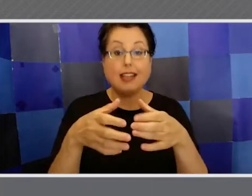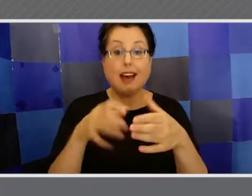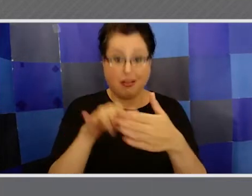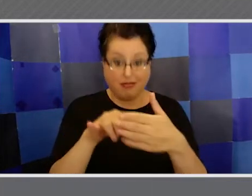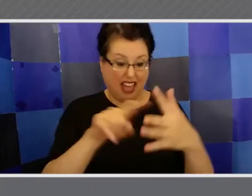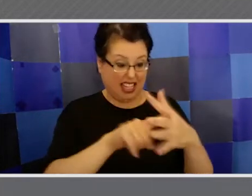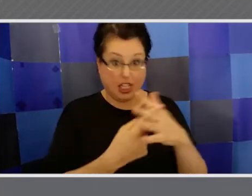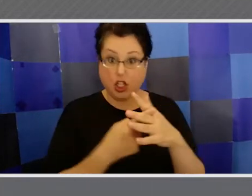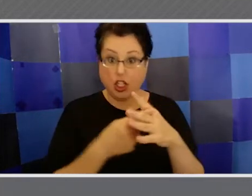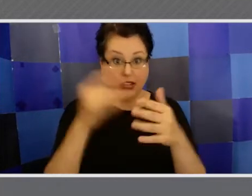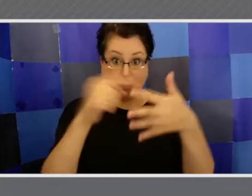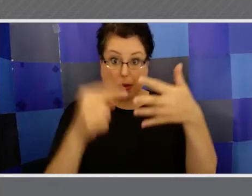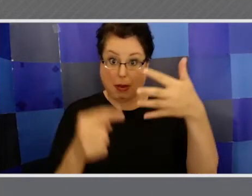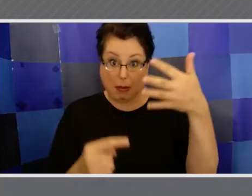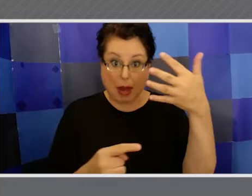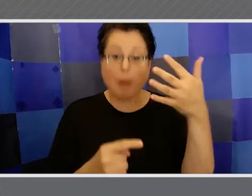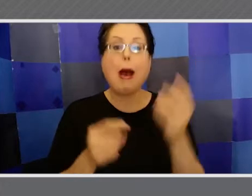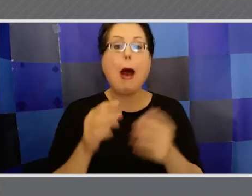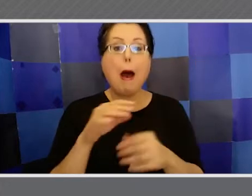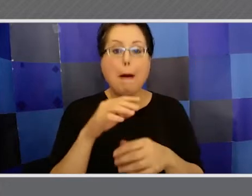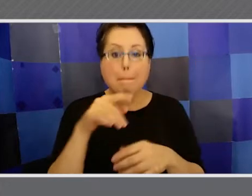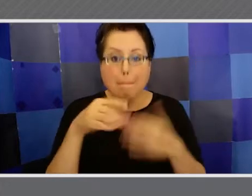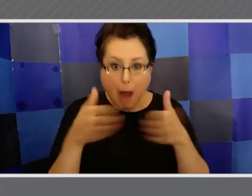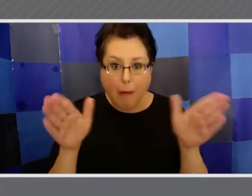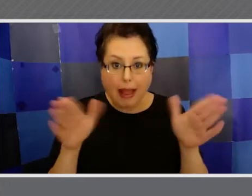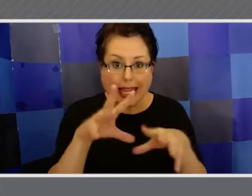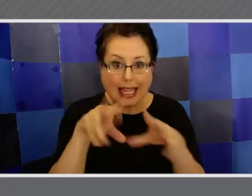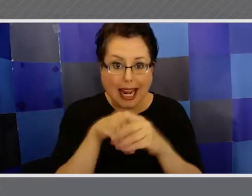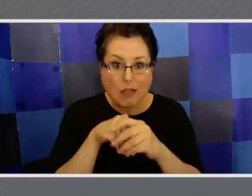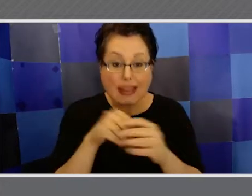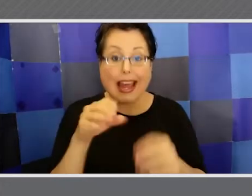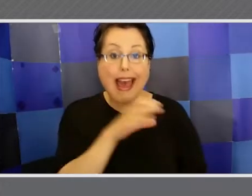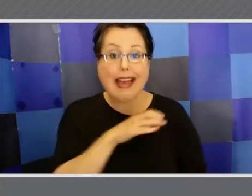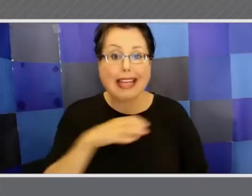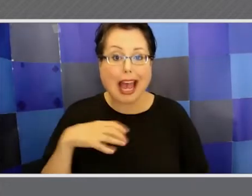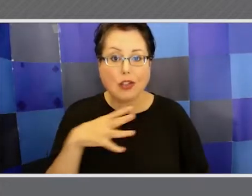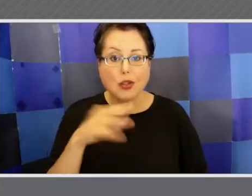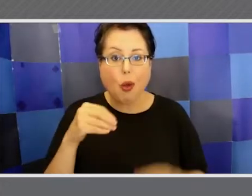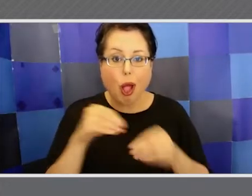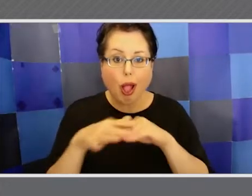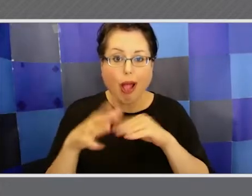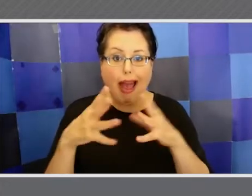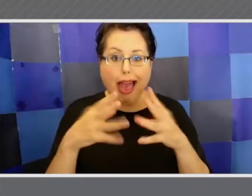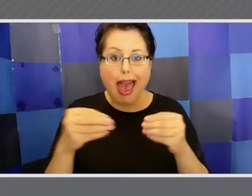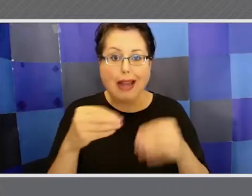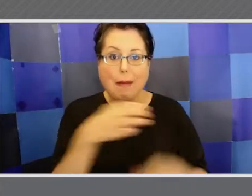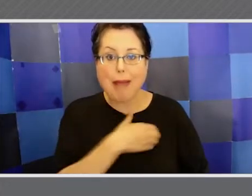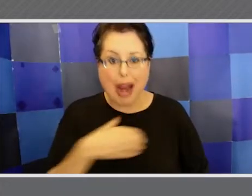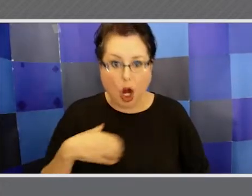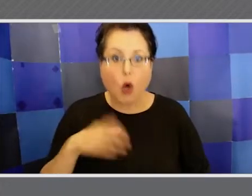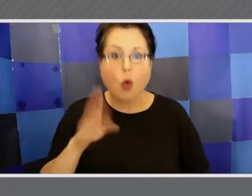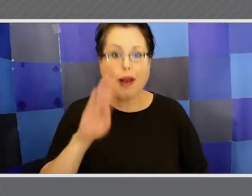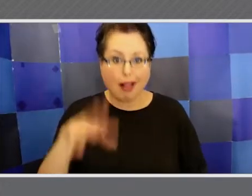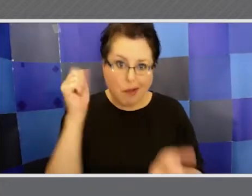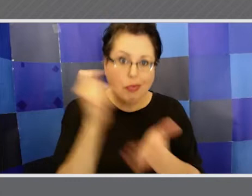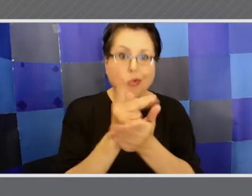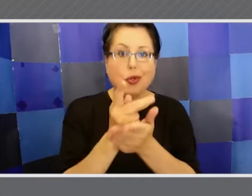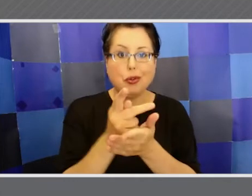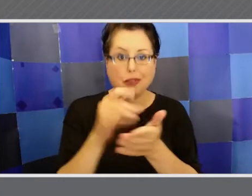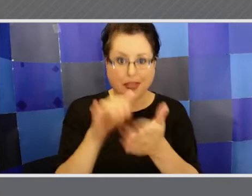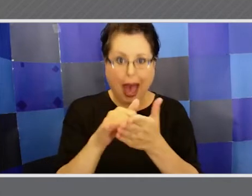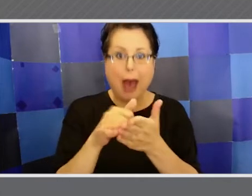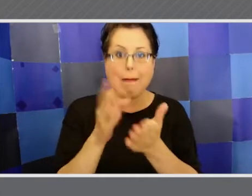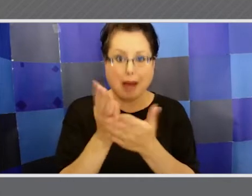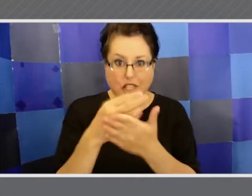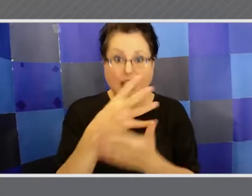public engagement, and then Council and the mayor will approve the spending plan for American Rescue funding. And then Council and the